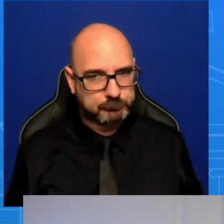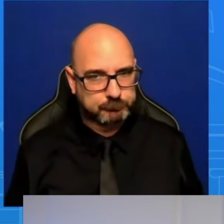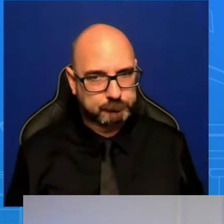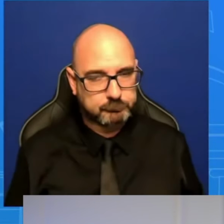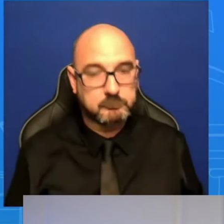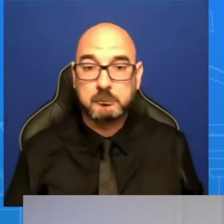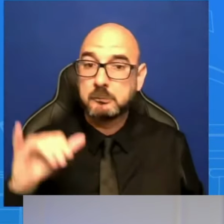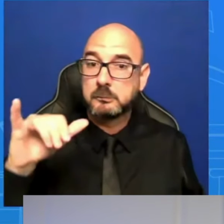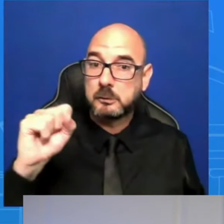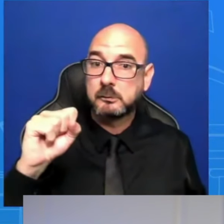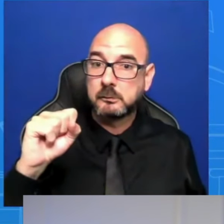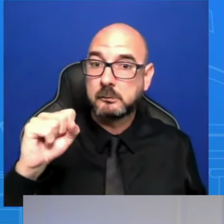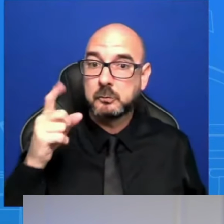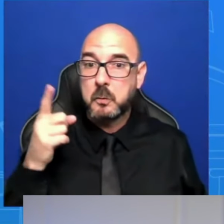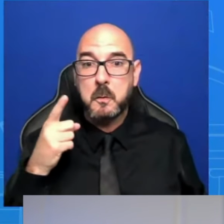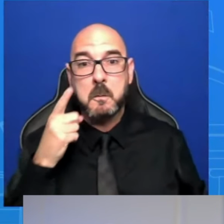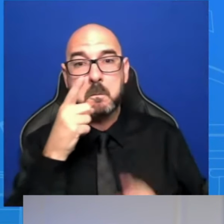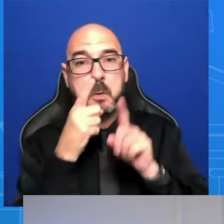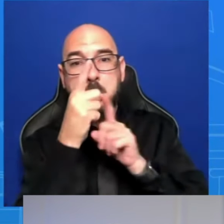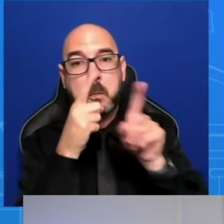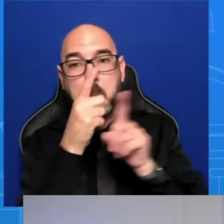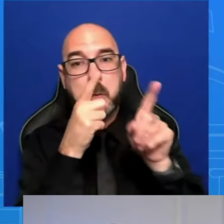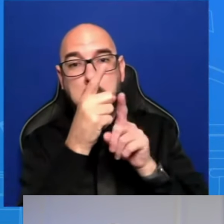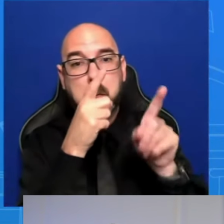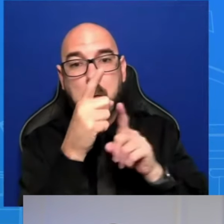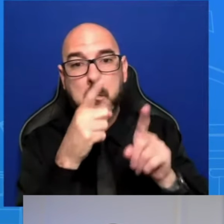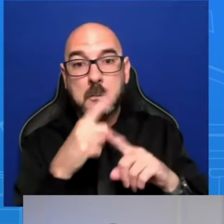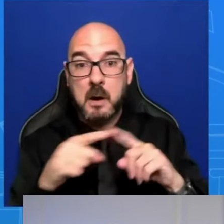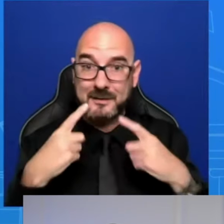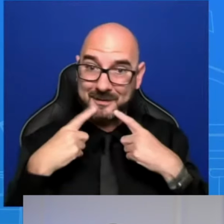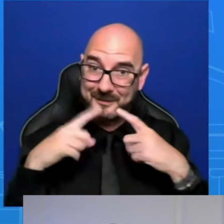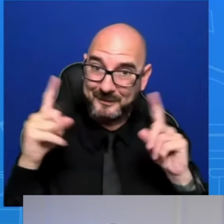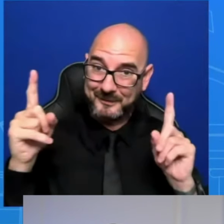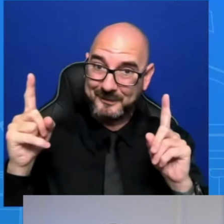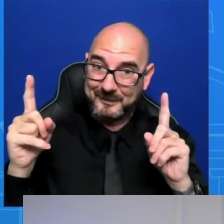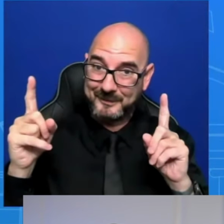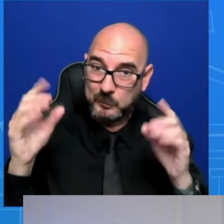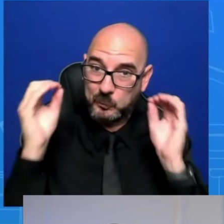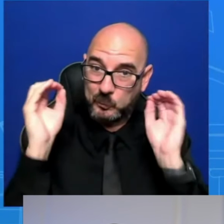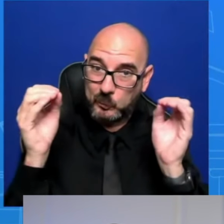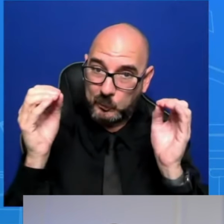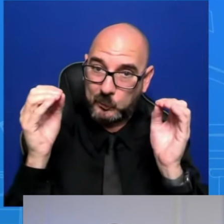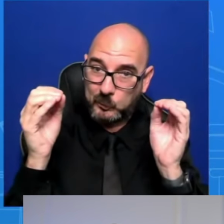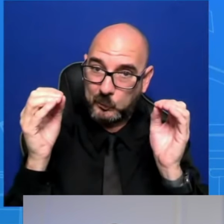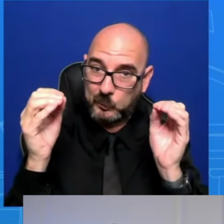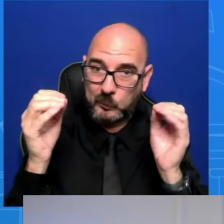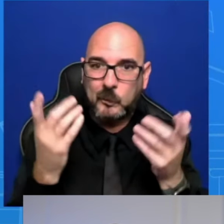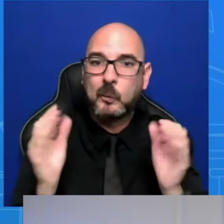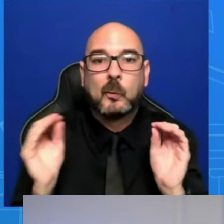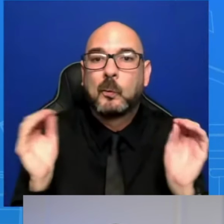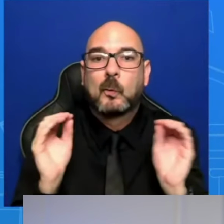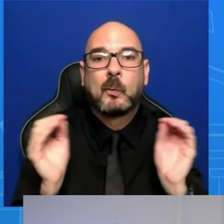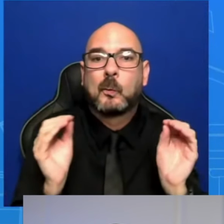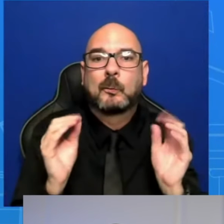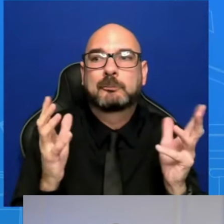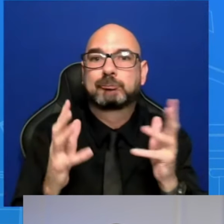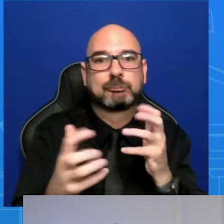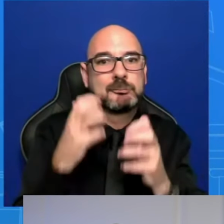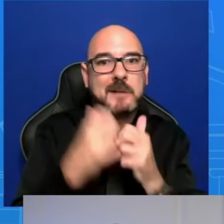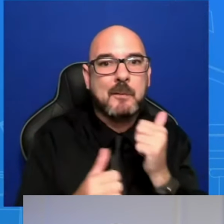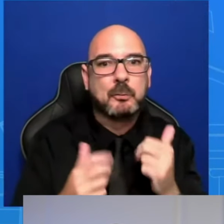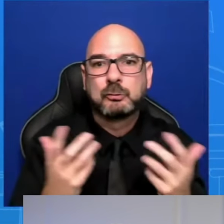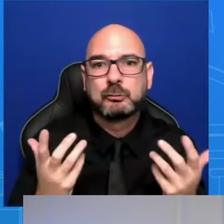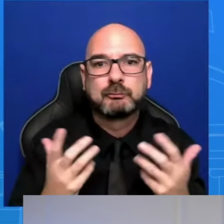of a success did they have, Peter? None. Zero. Very little infrastructure. It was an embarrassing failure for the Supreme Leader and for the